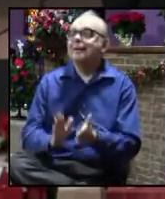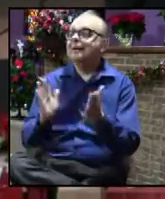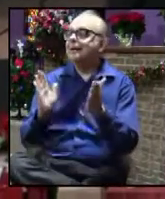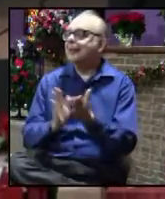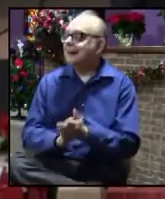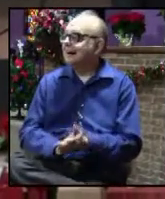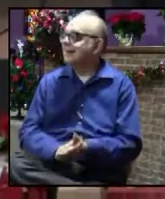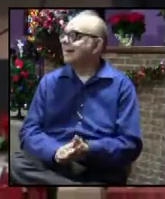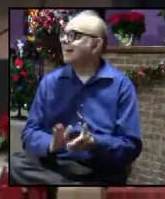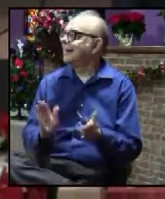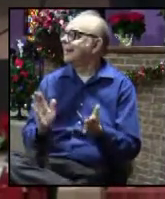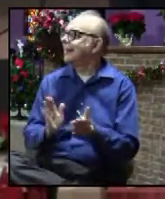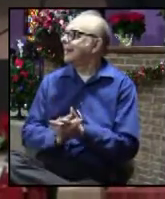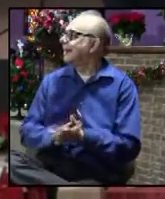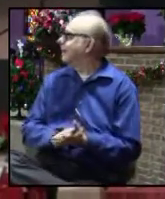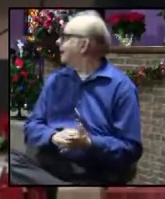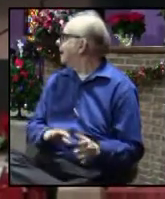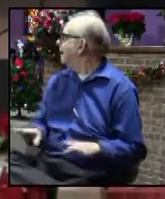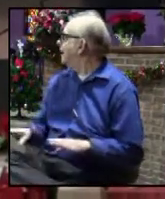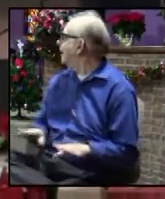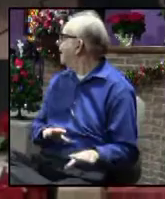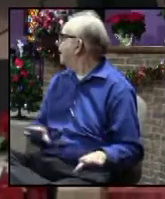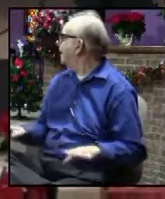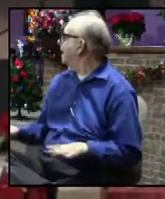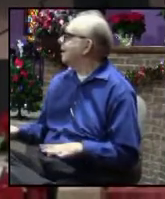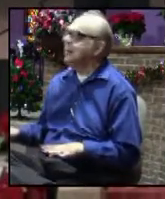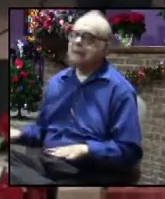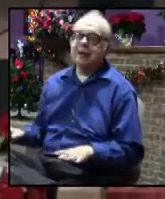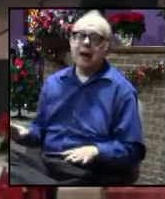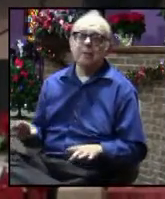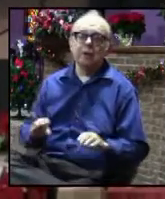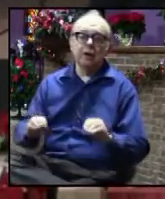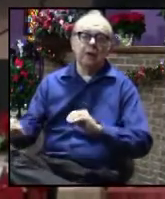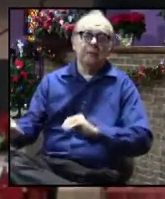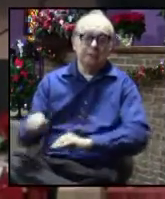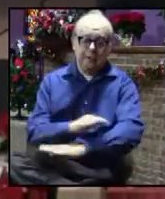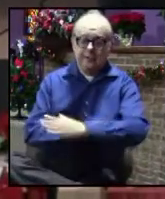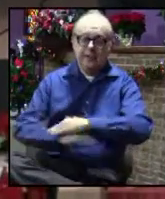Which says, I could do this in my sleep, right?